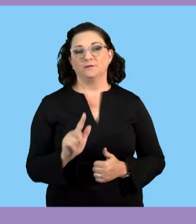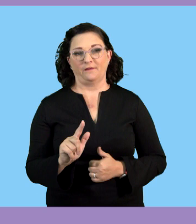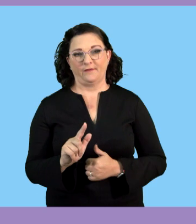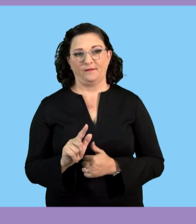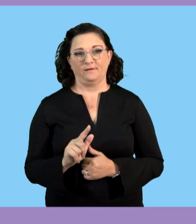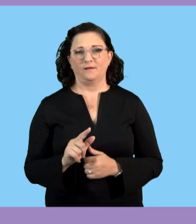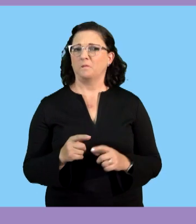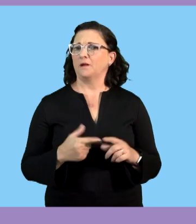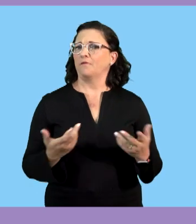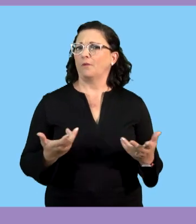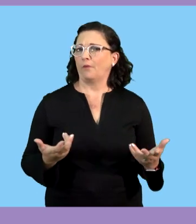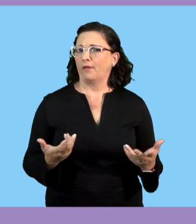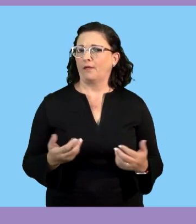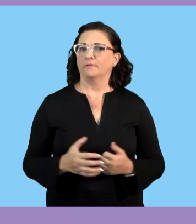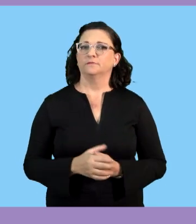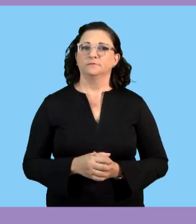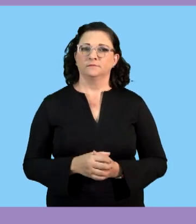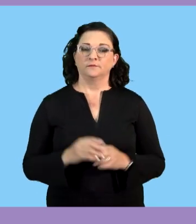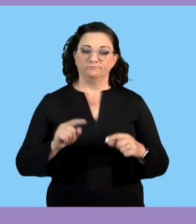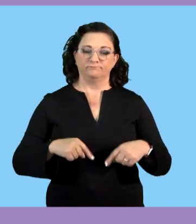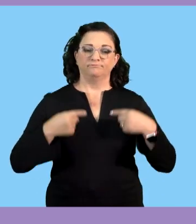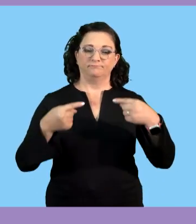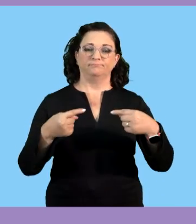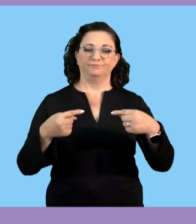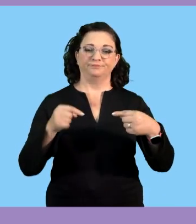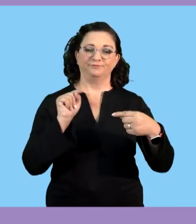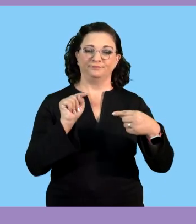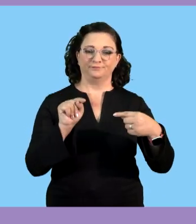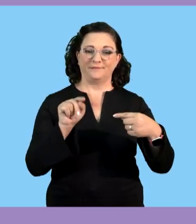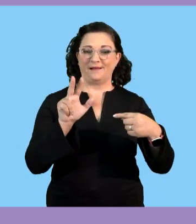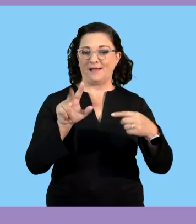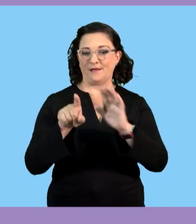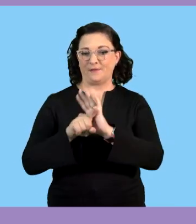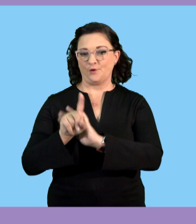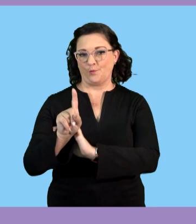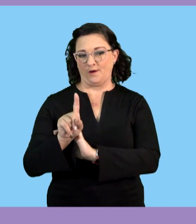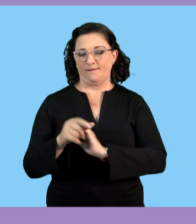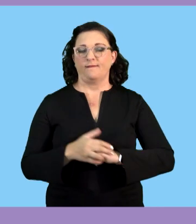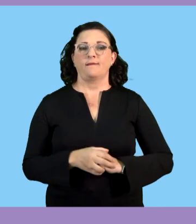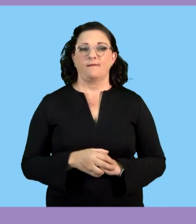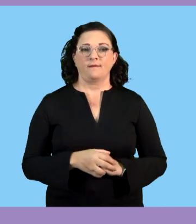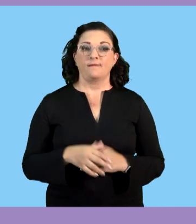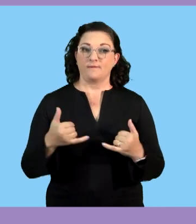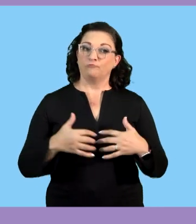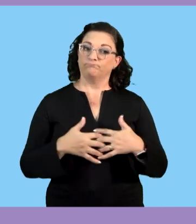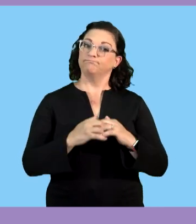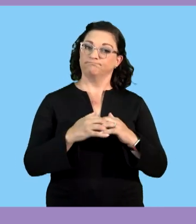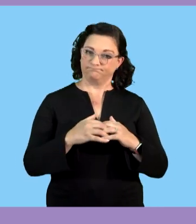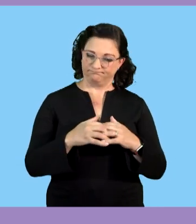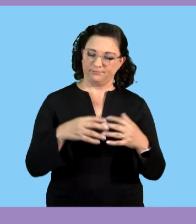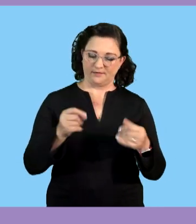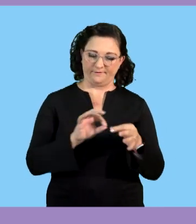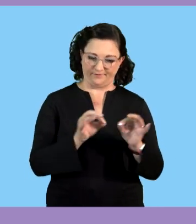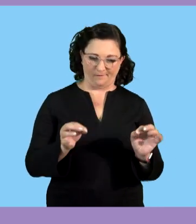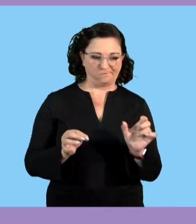me 7. And where does the 7 come from? It comes from the previous step, which is the 8 minus 1. Now we've set up an